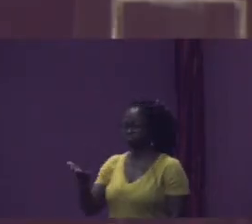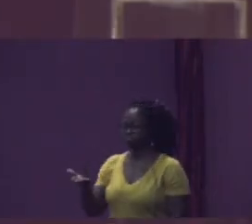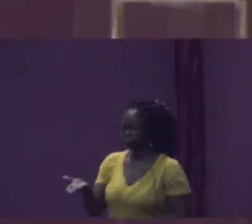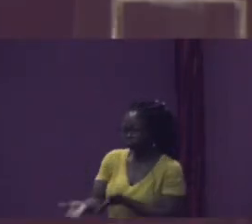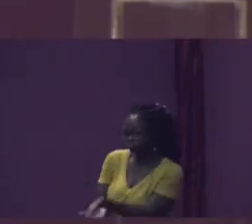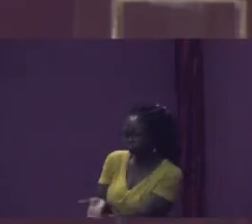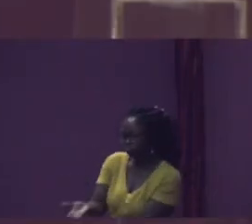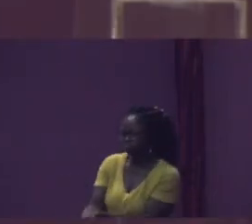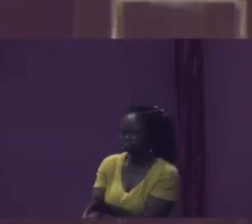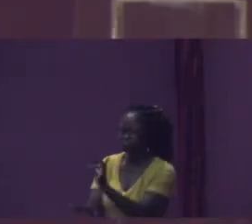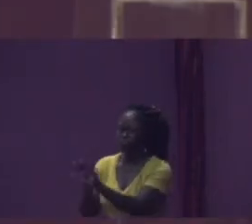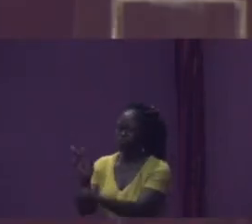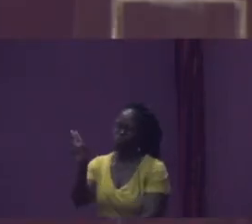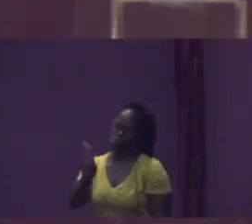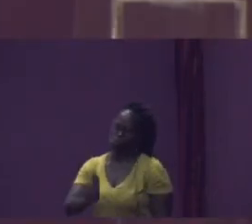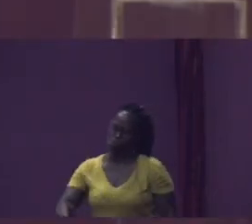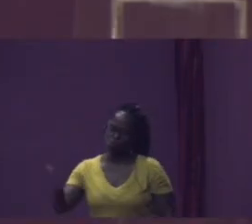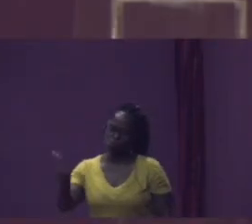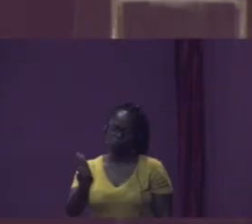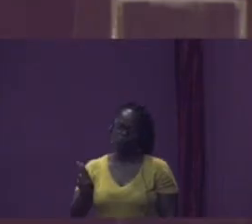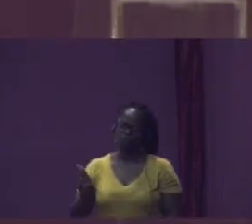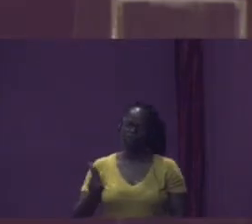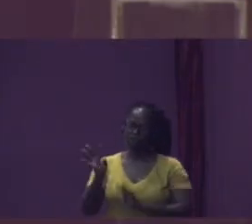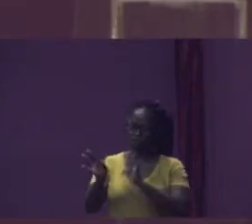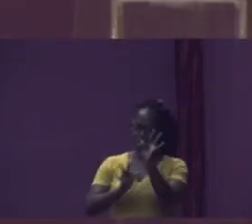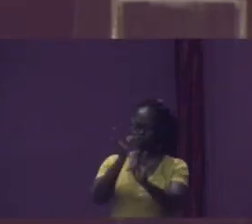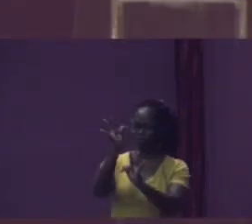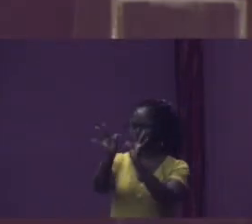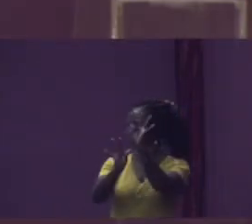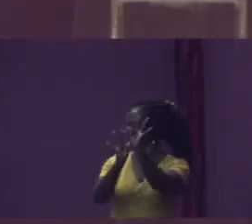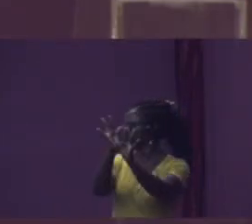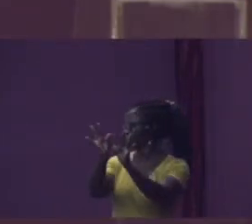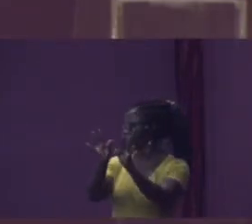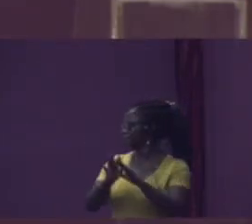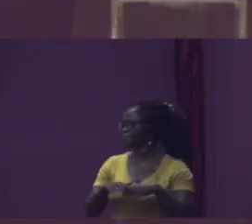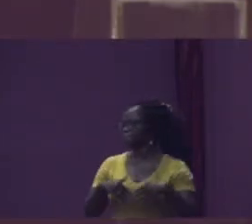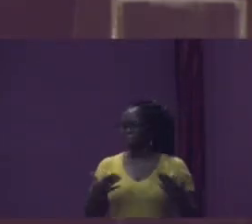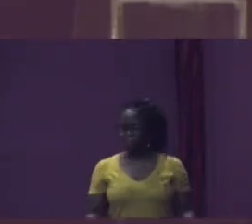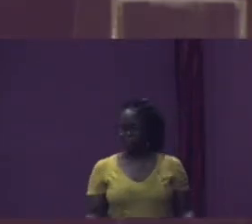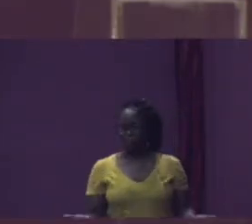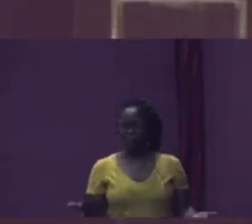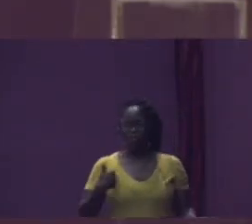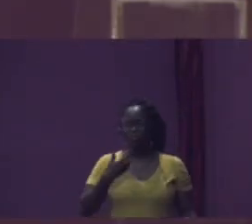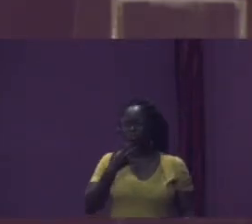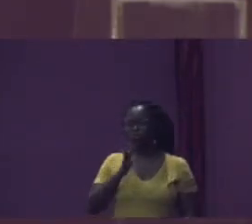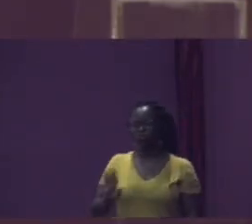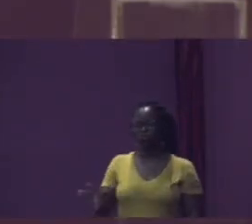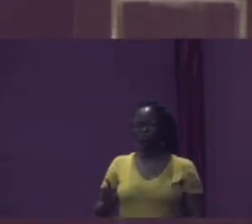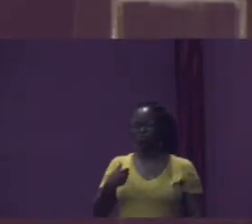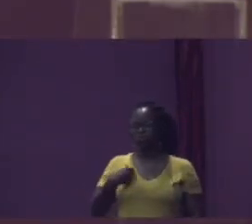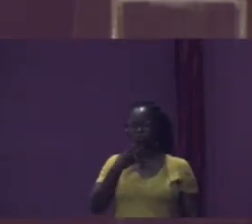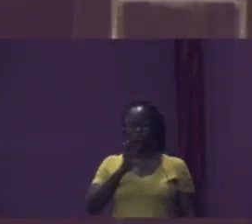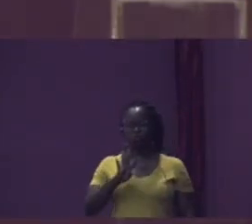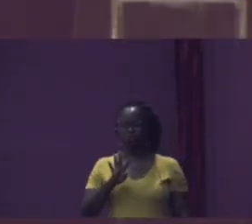You guys know the fetoscope? I didn't know it before I moved to Africa, right?